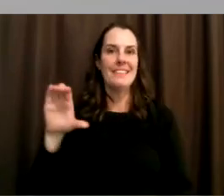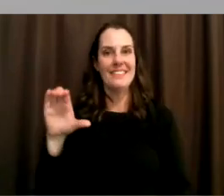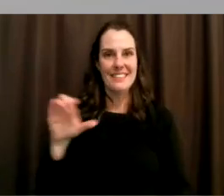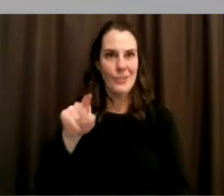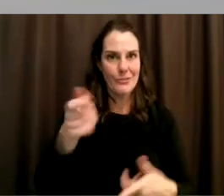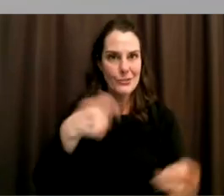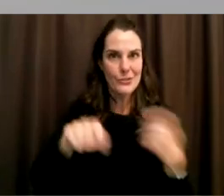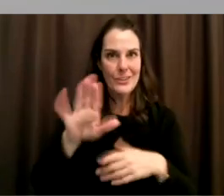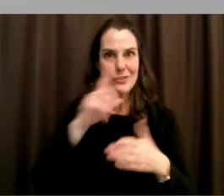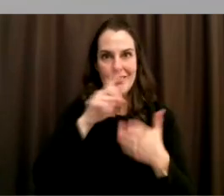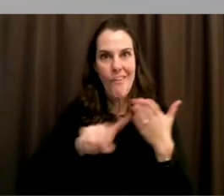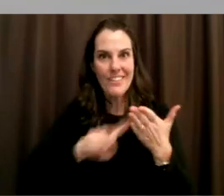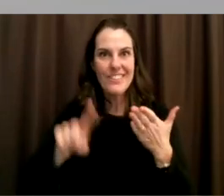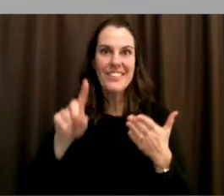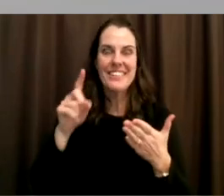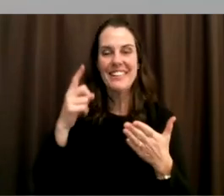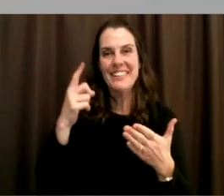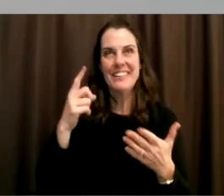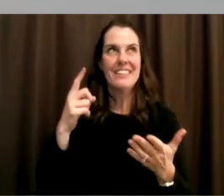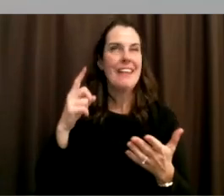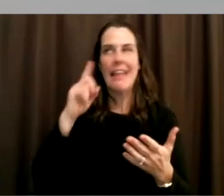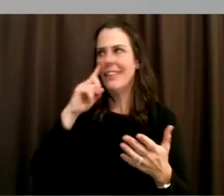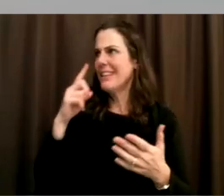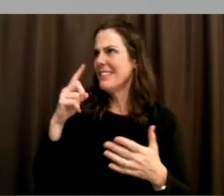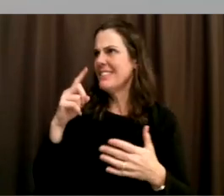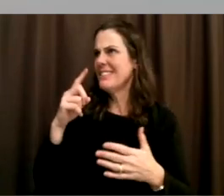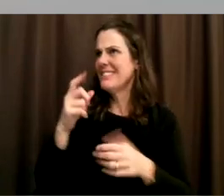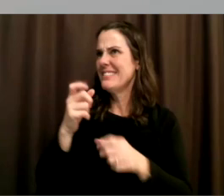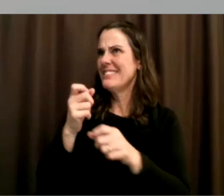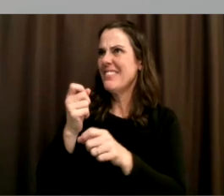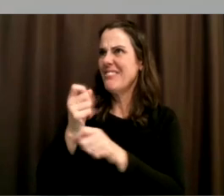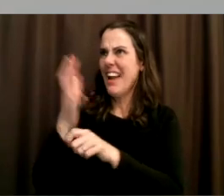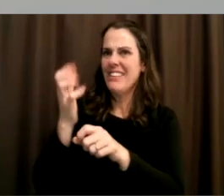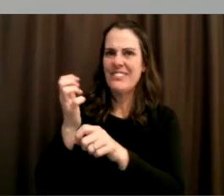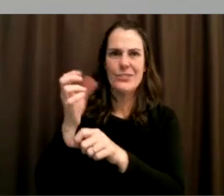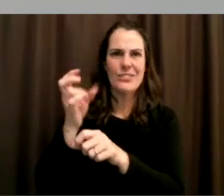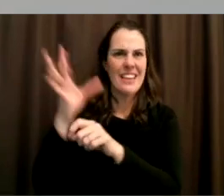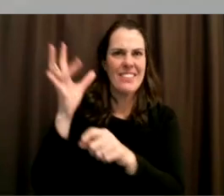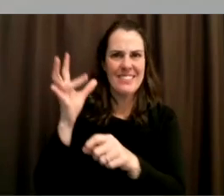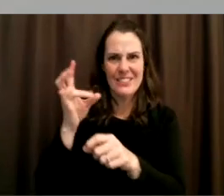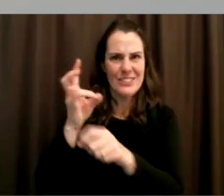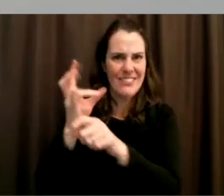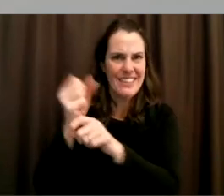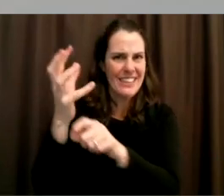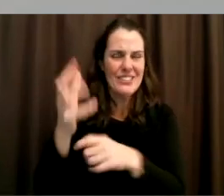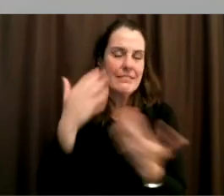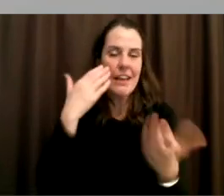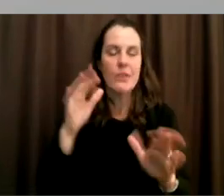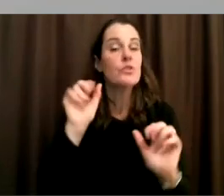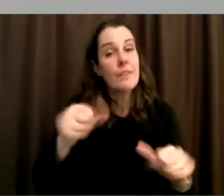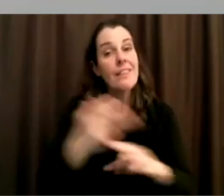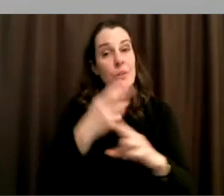change your auditor on a I think it's every 5 or 7 years. So you can use the same